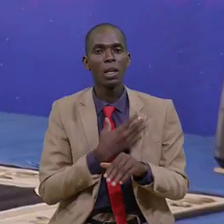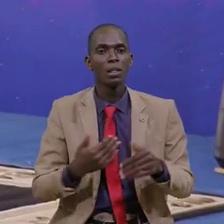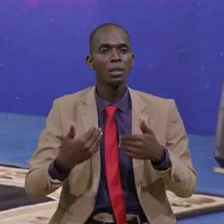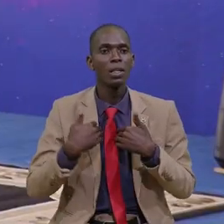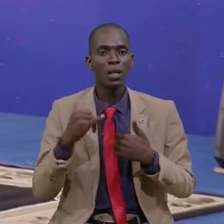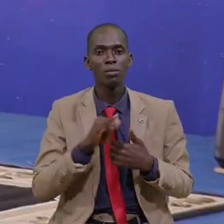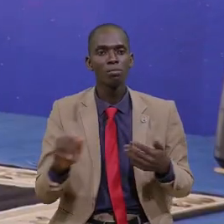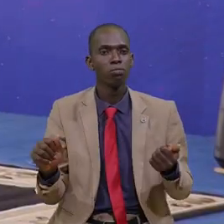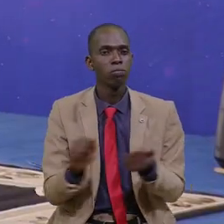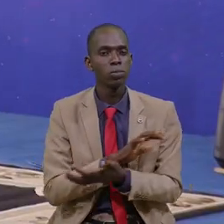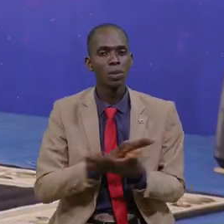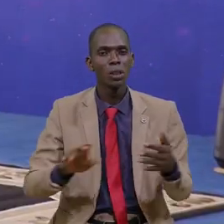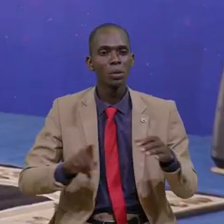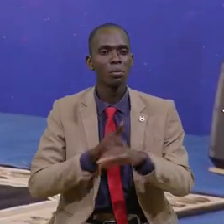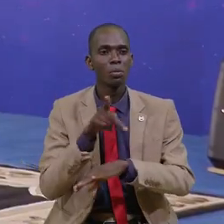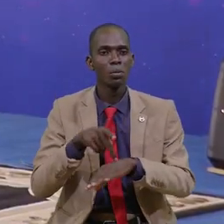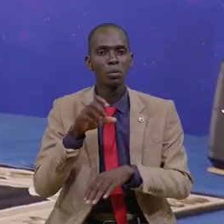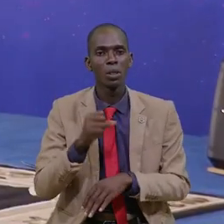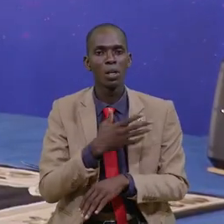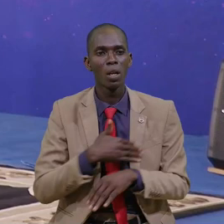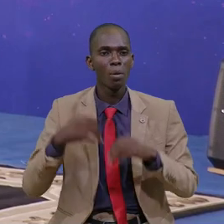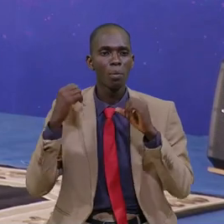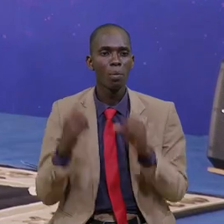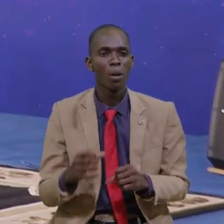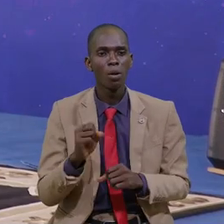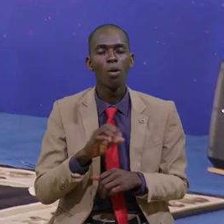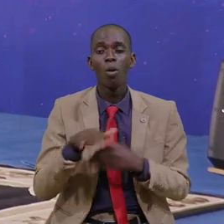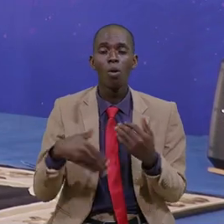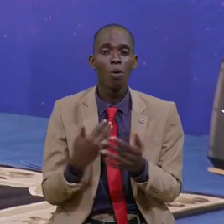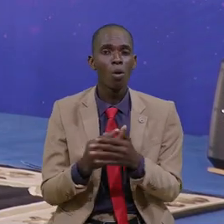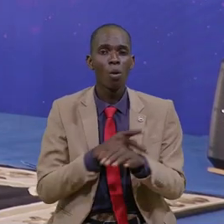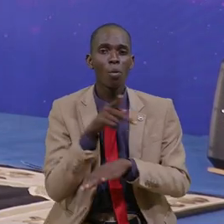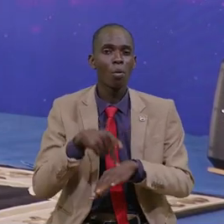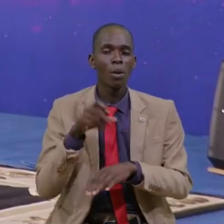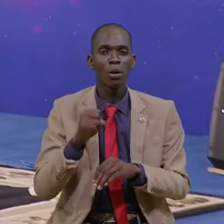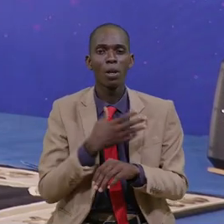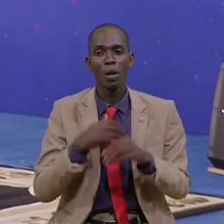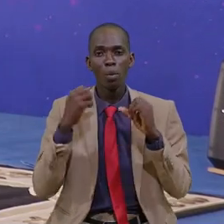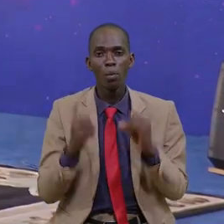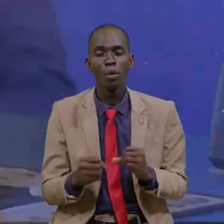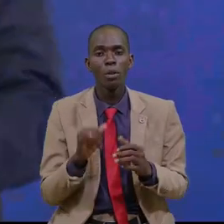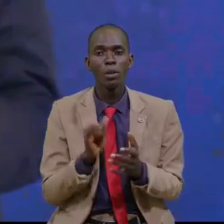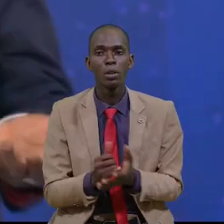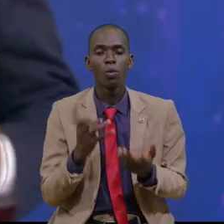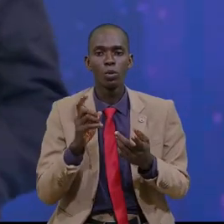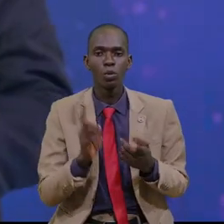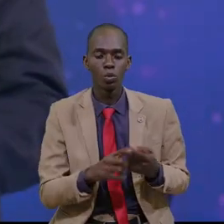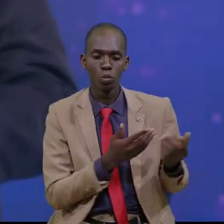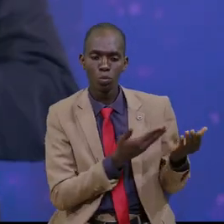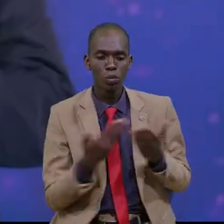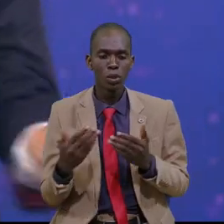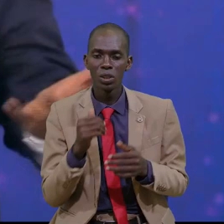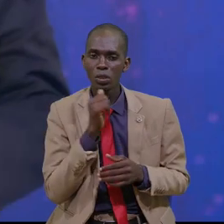spoiled principalities and powers, all principalities and powers, wanting to wage secret war, open